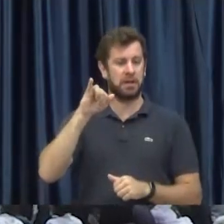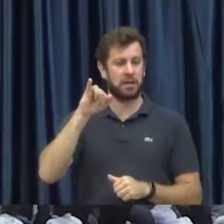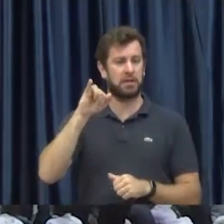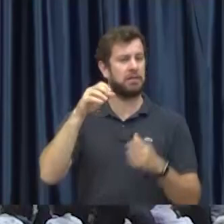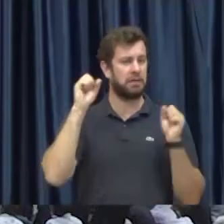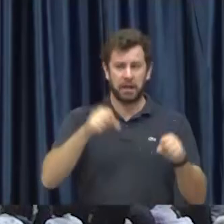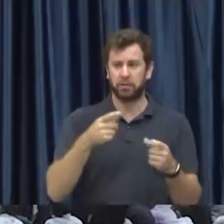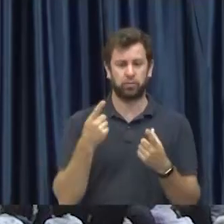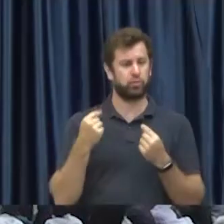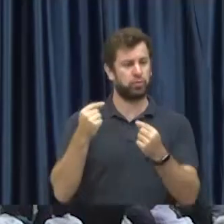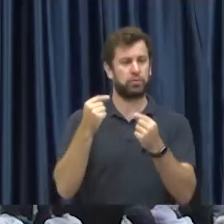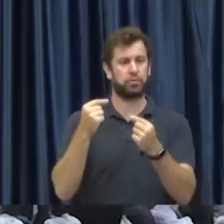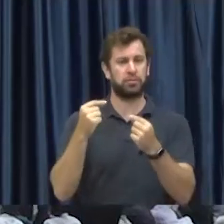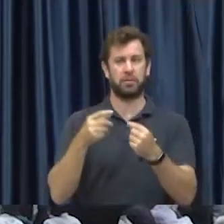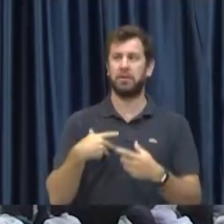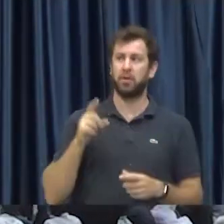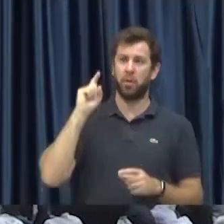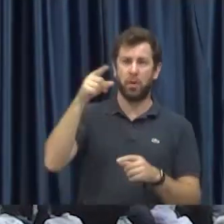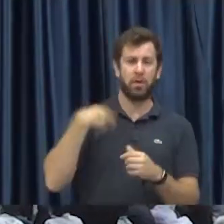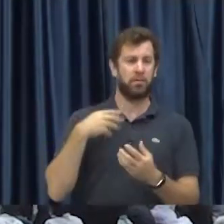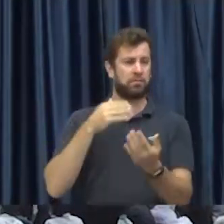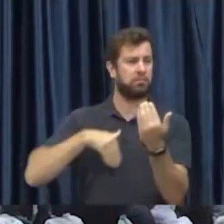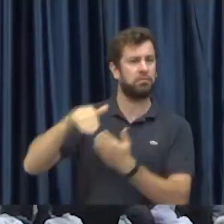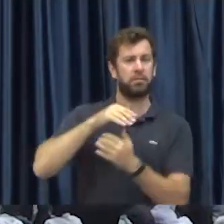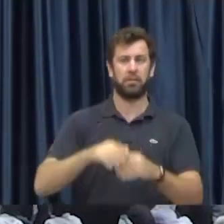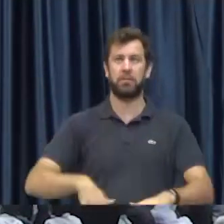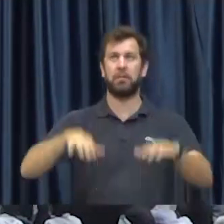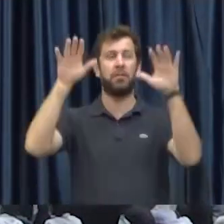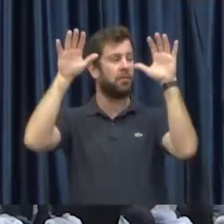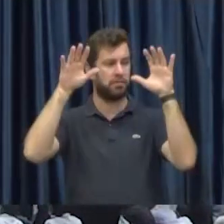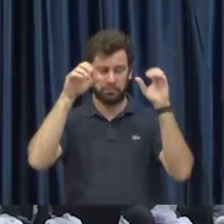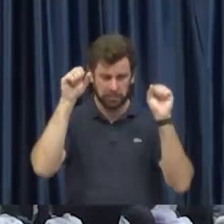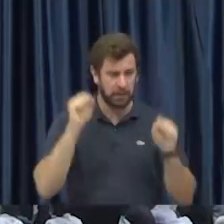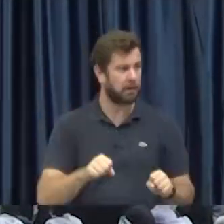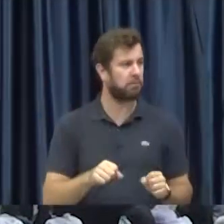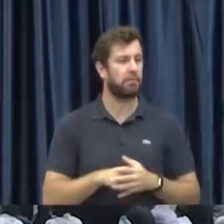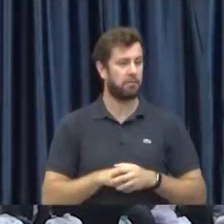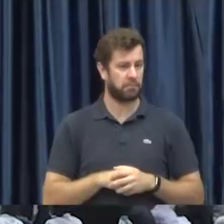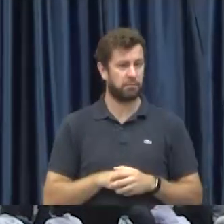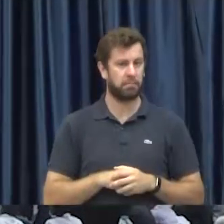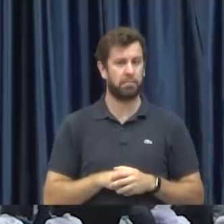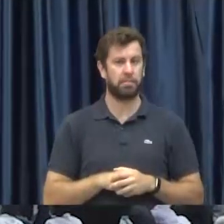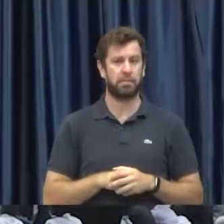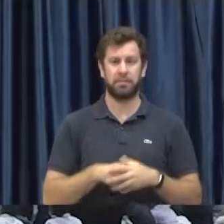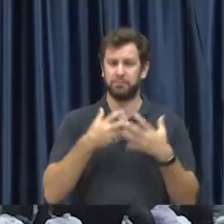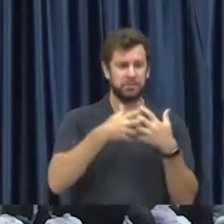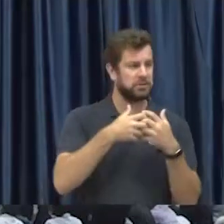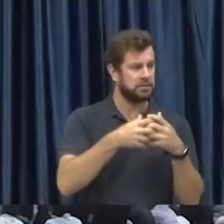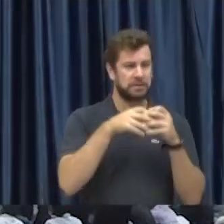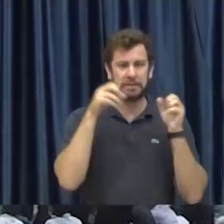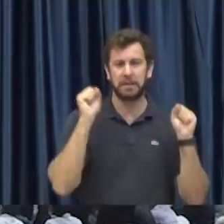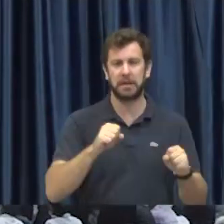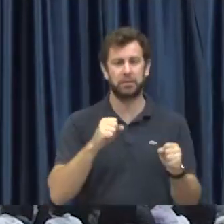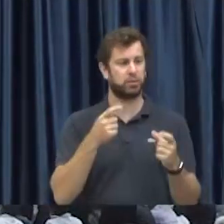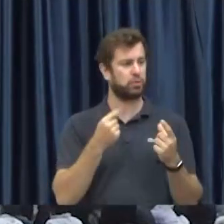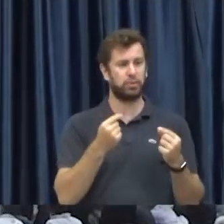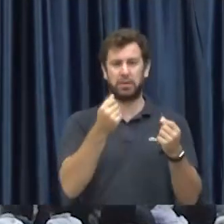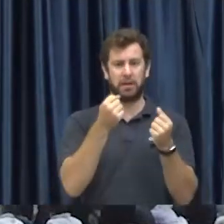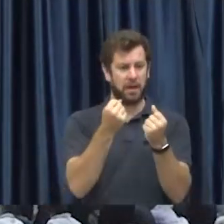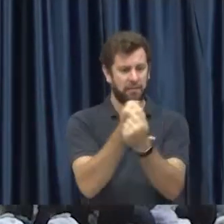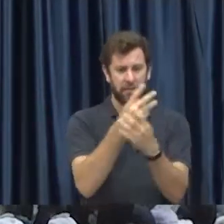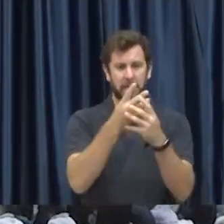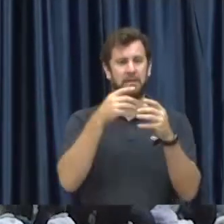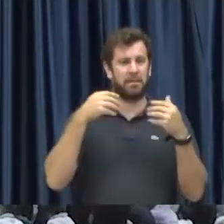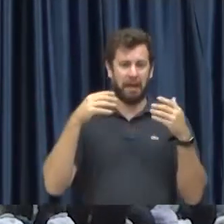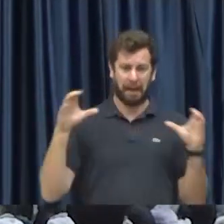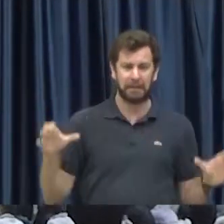go to Arafah and raise its hands. A machine could sleep in Muzdalifah. A machine could stone the shayateen.